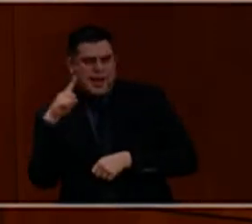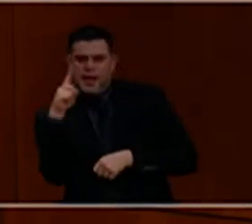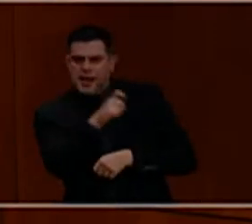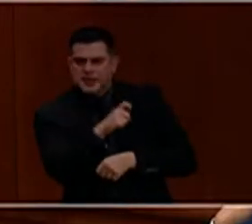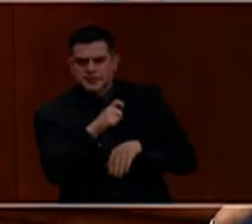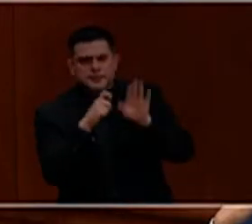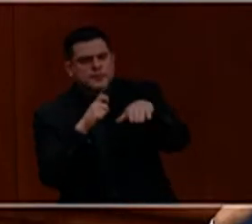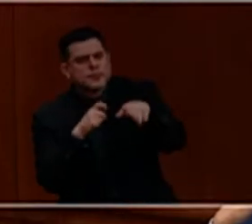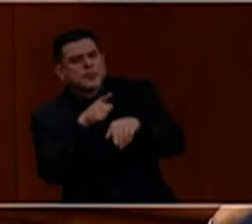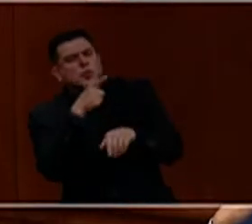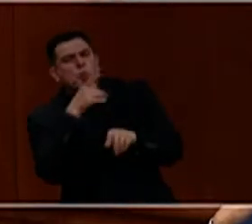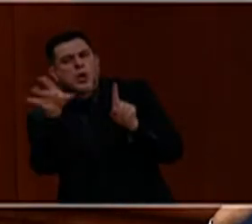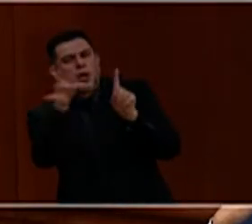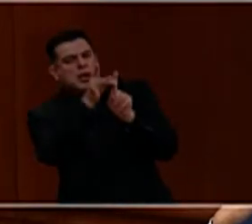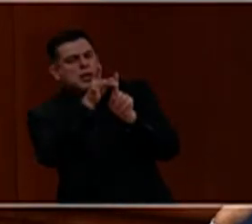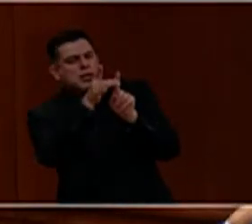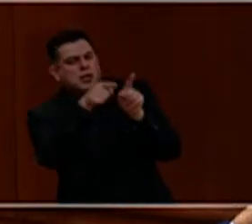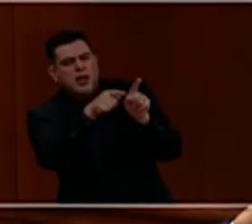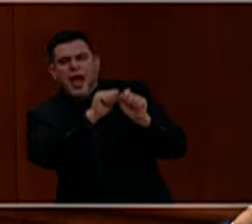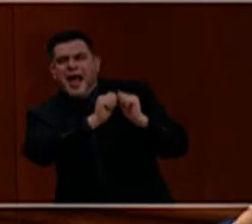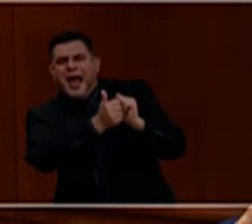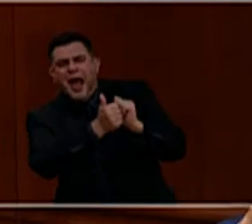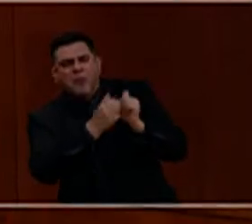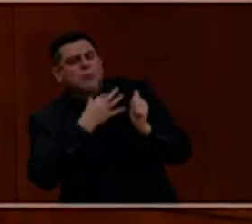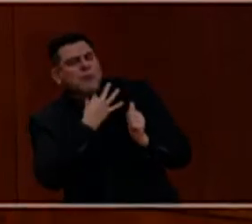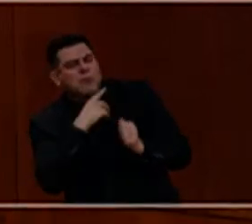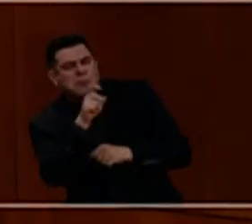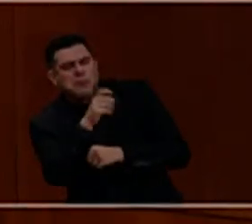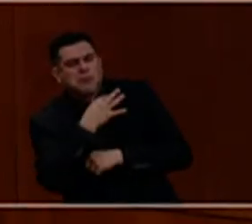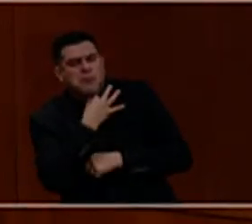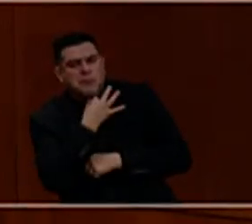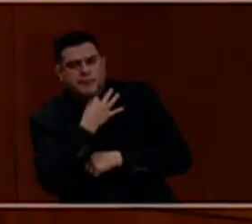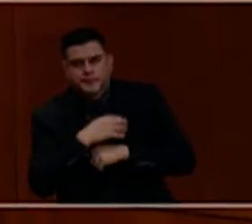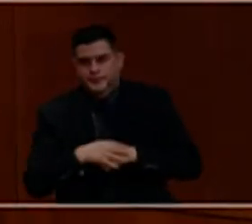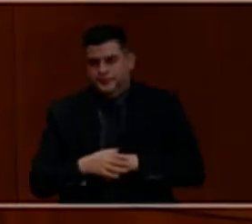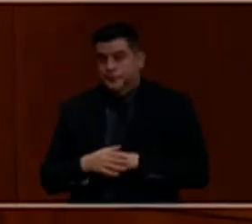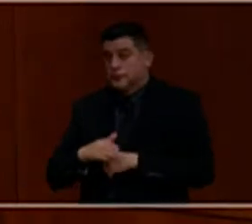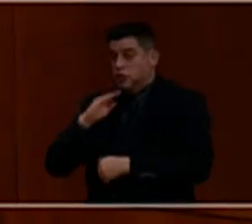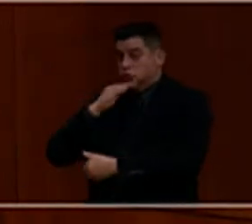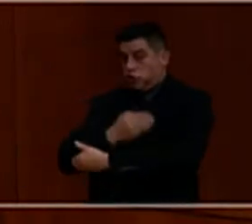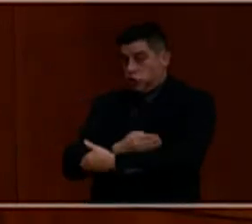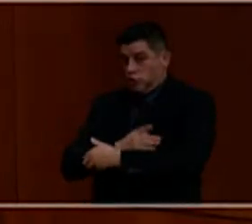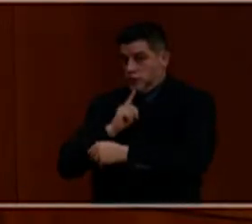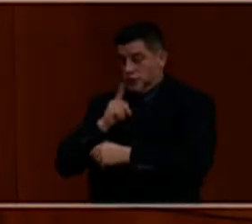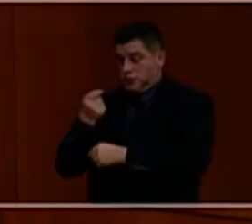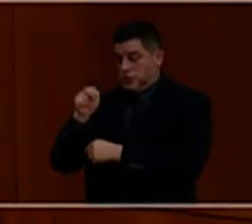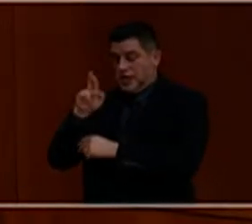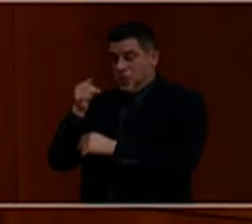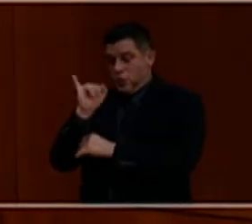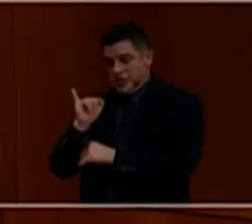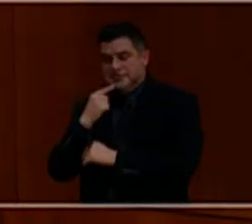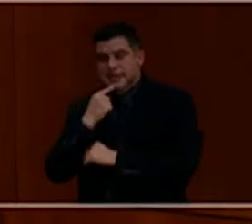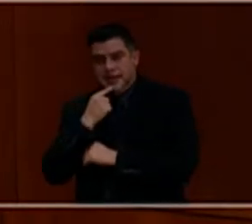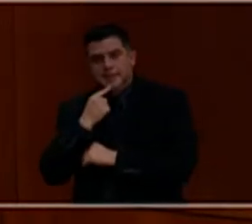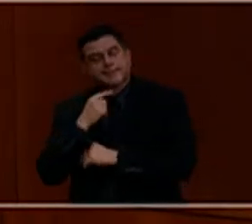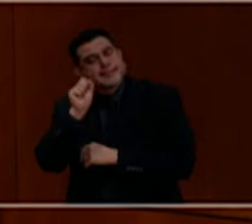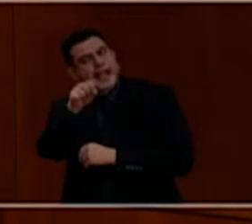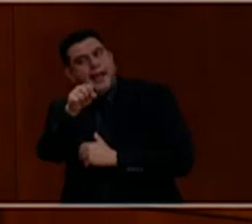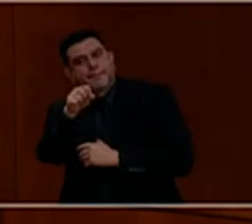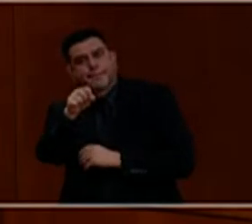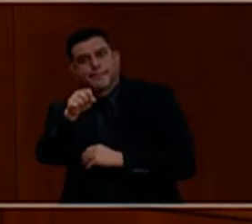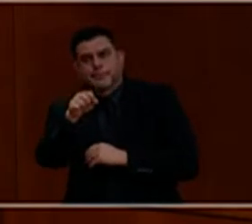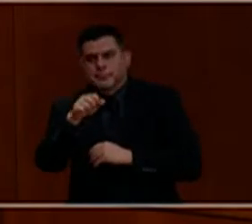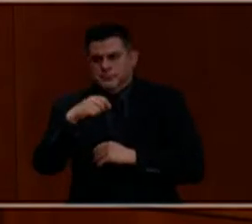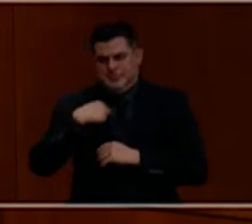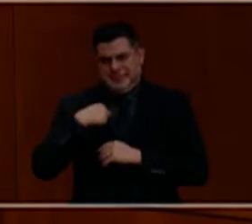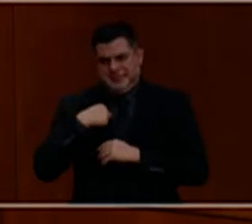before. Yeah, you know, there's always that you wonder where it was that you may have gotten it.